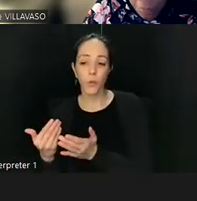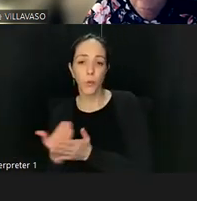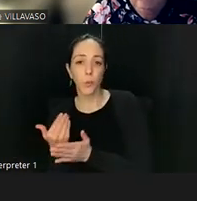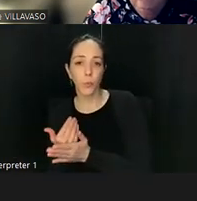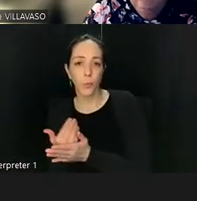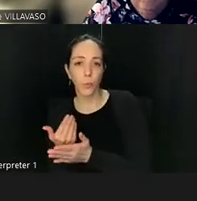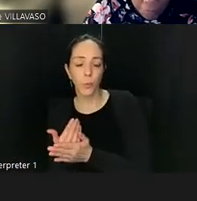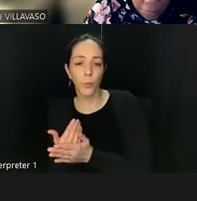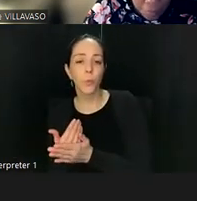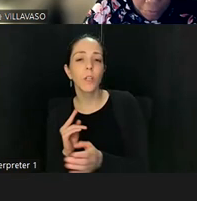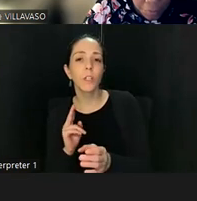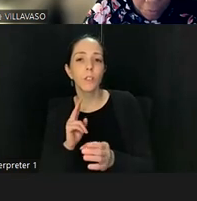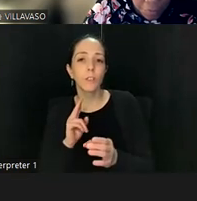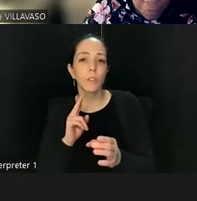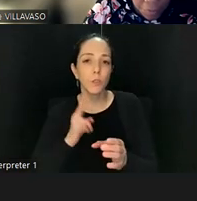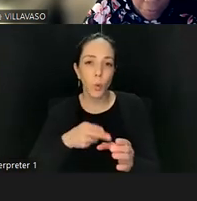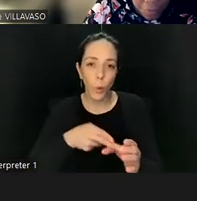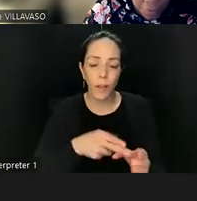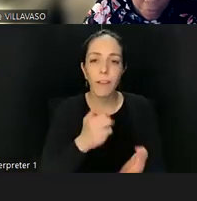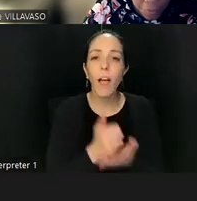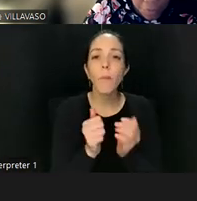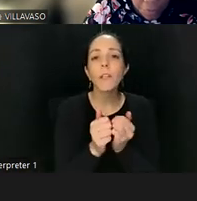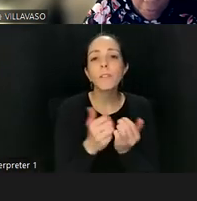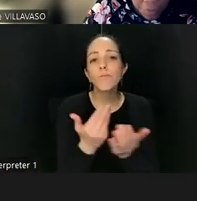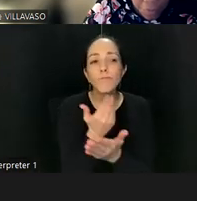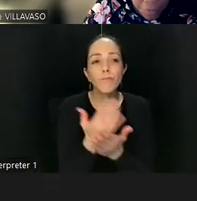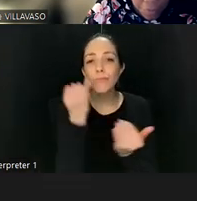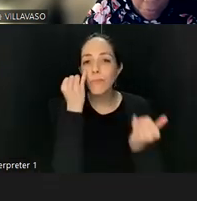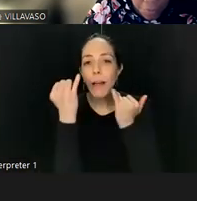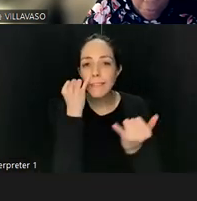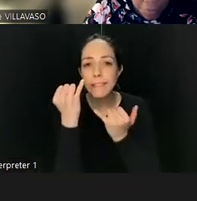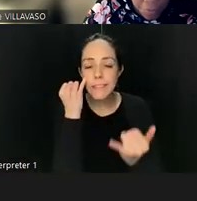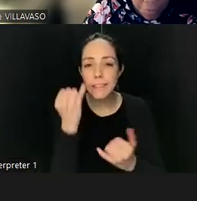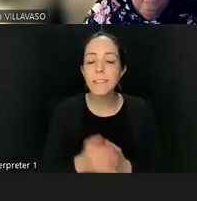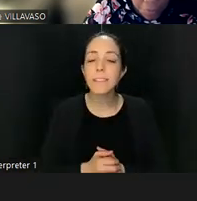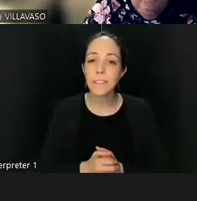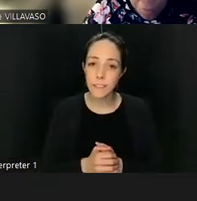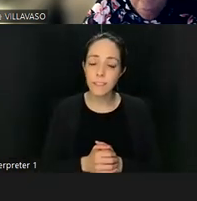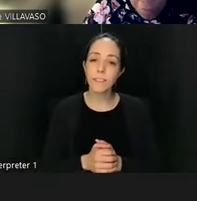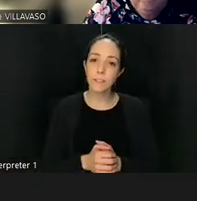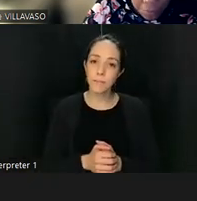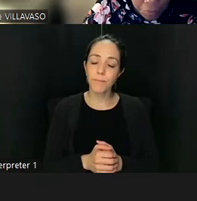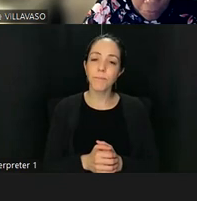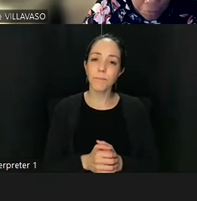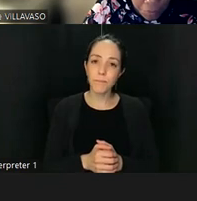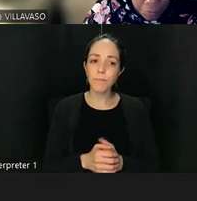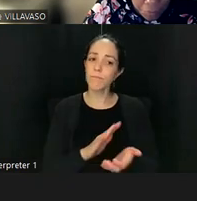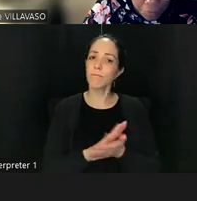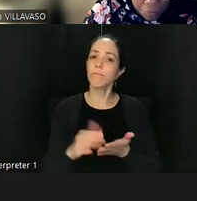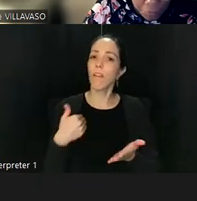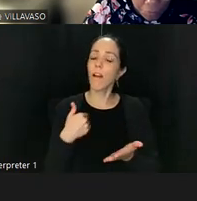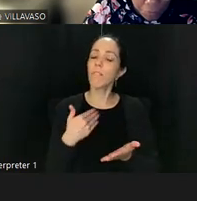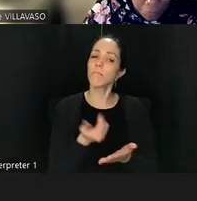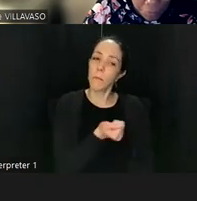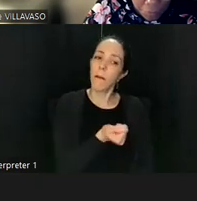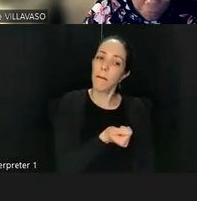it's very helpful, because otherwise you end up with the staff being the ones who have all of that. And it's nice to have a few board